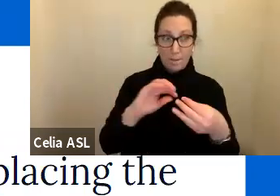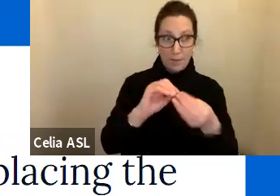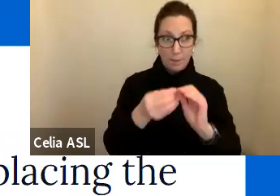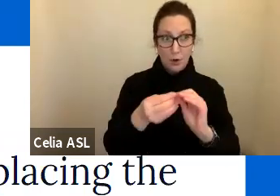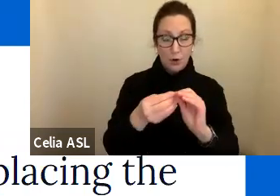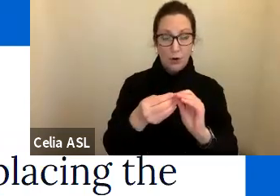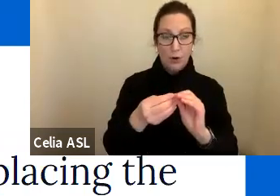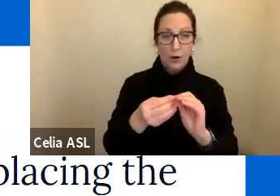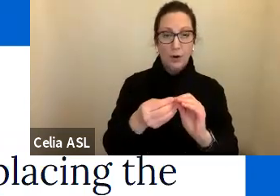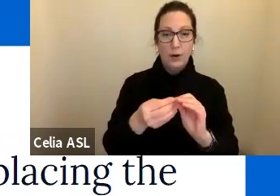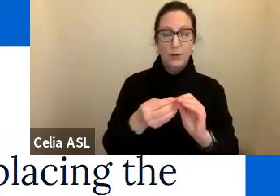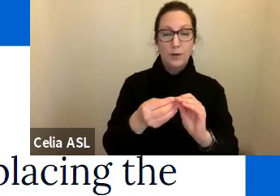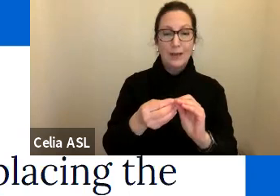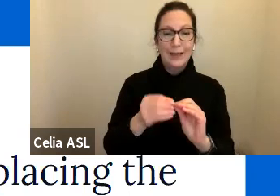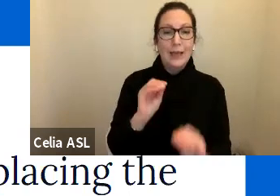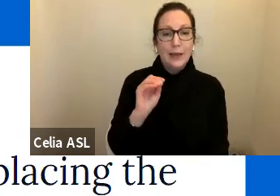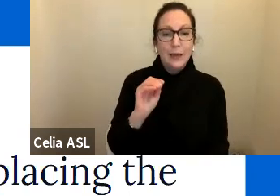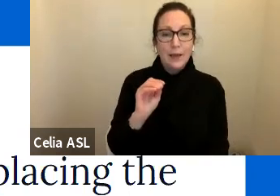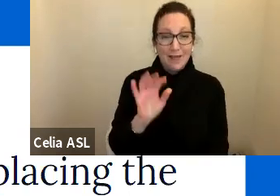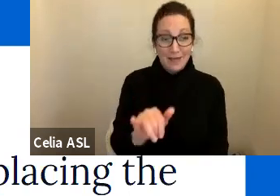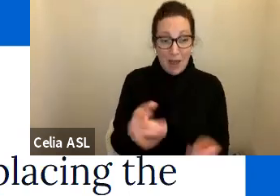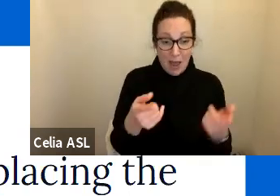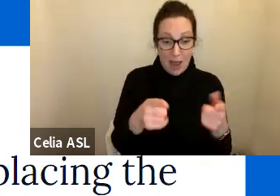there are